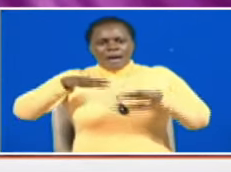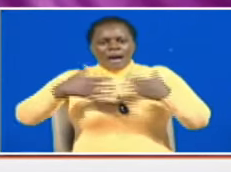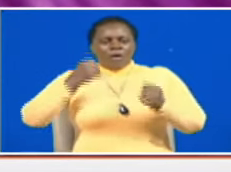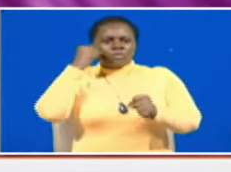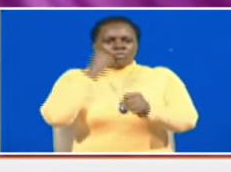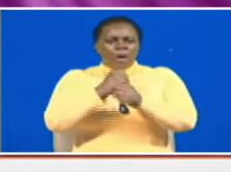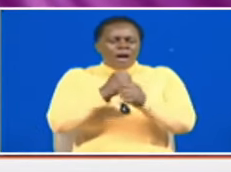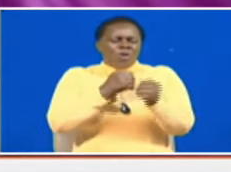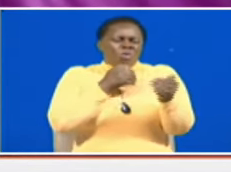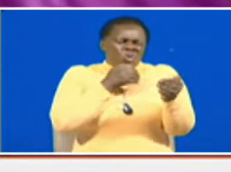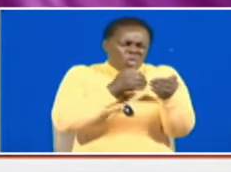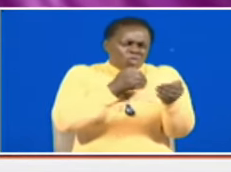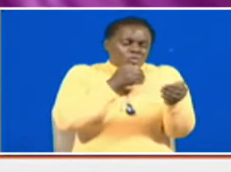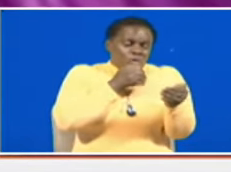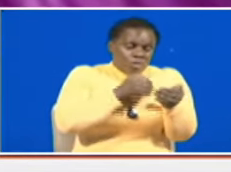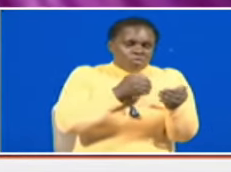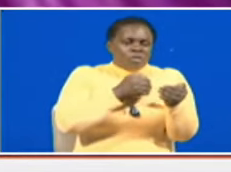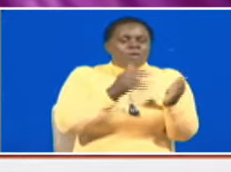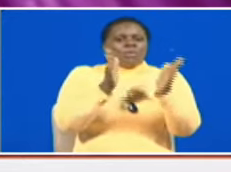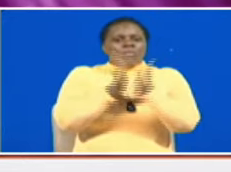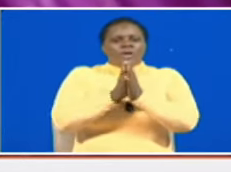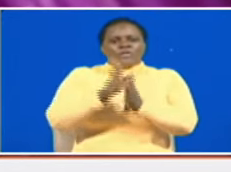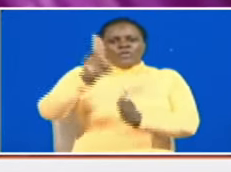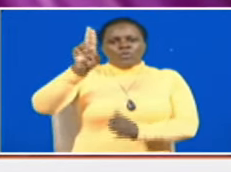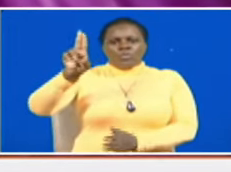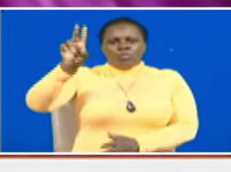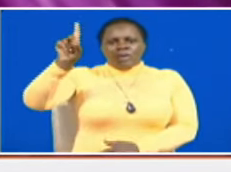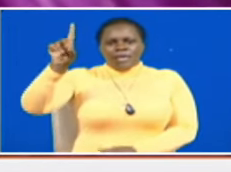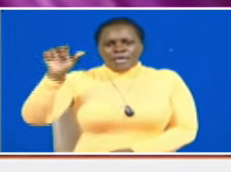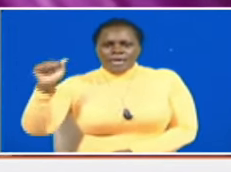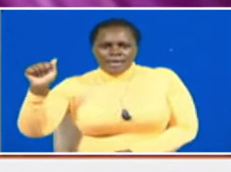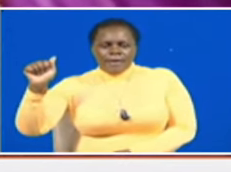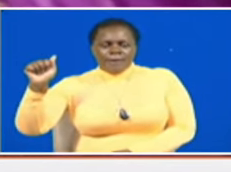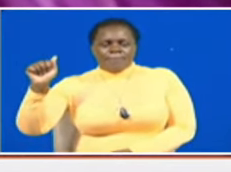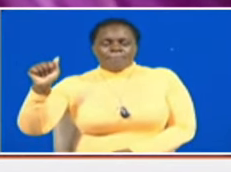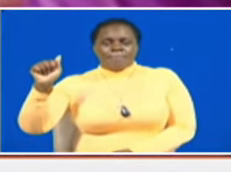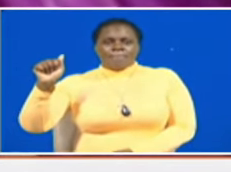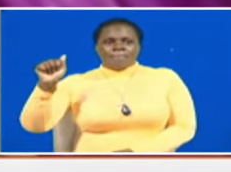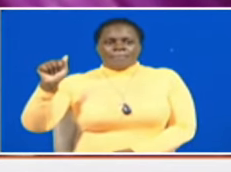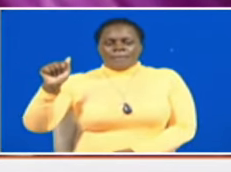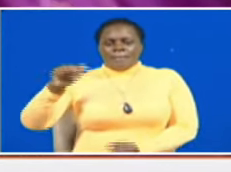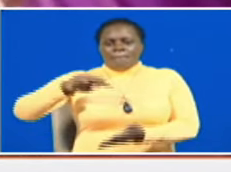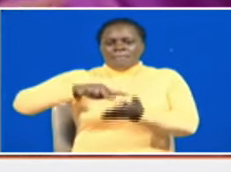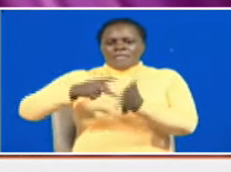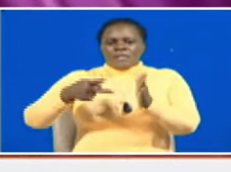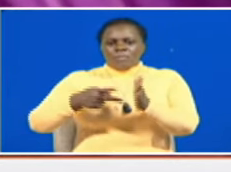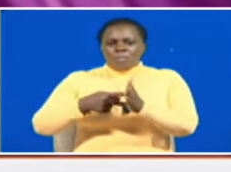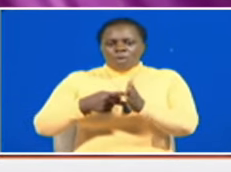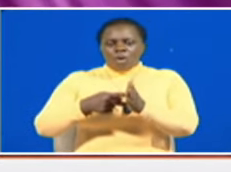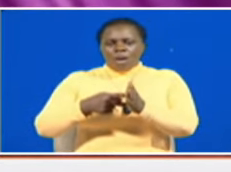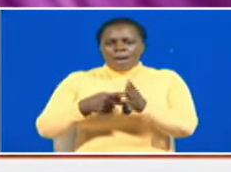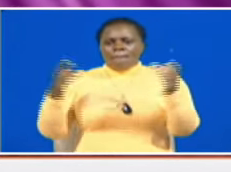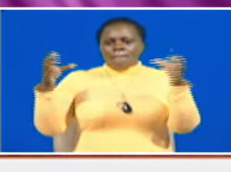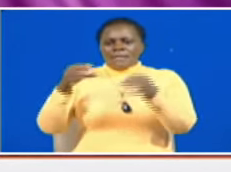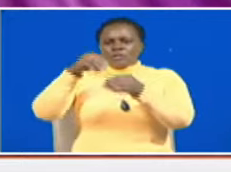work very, very closely with the UDA, which is the principal party in the